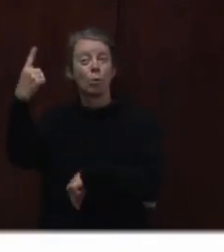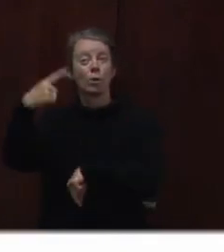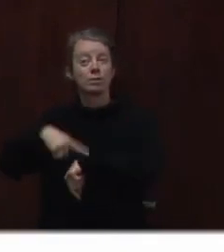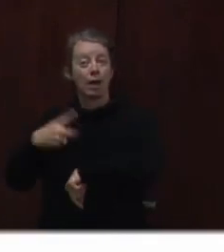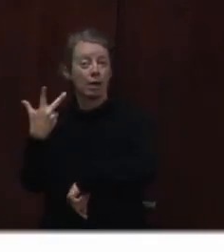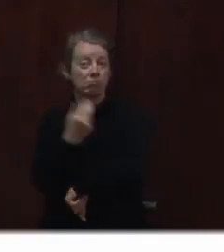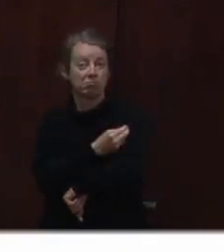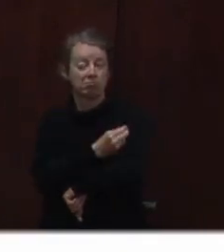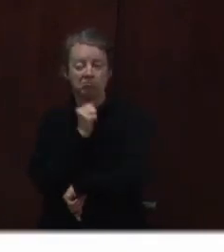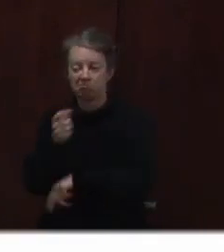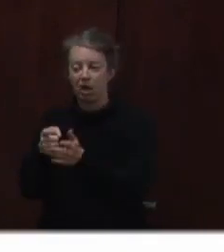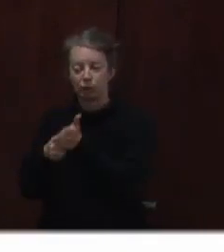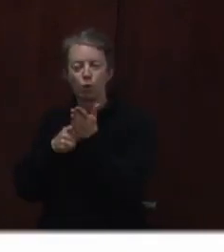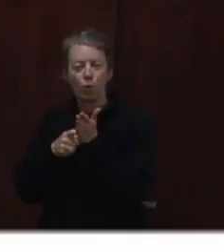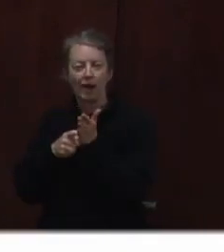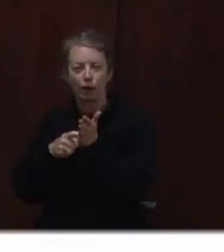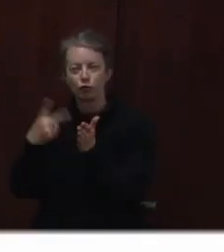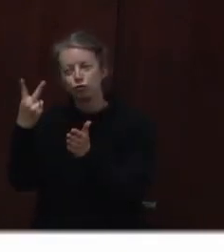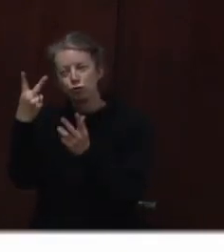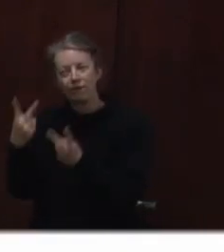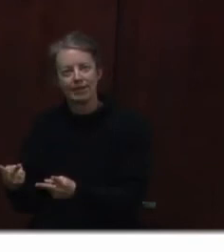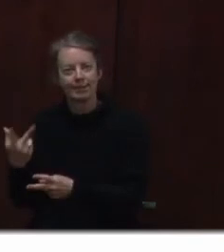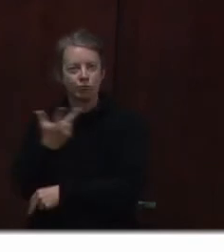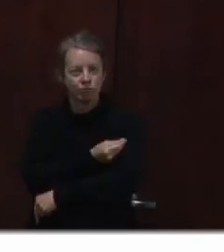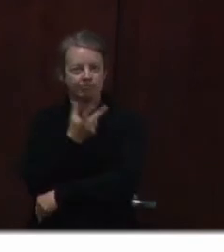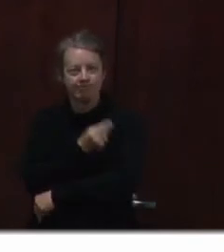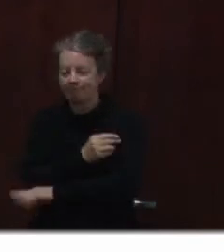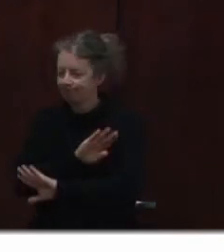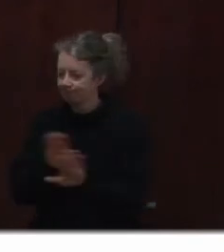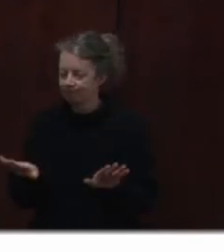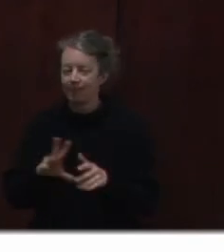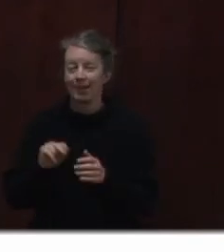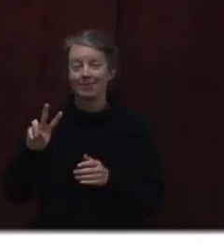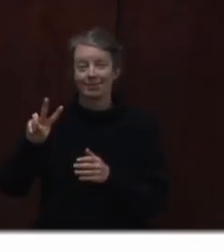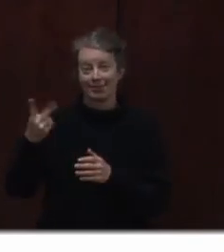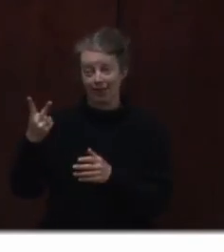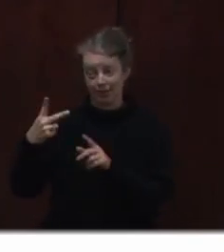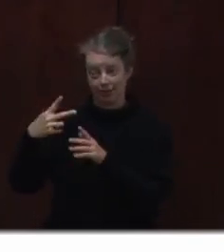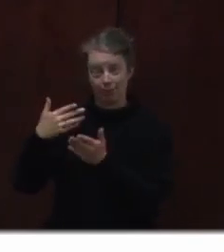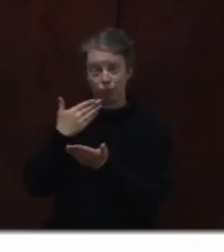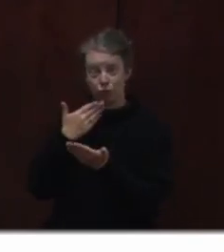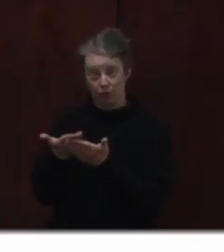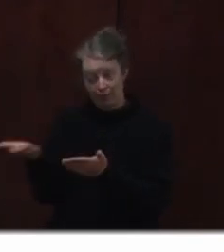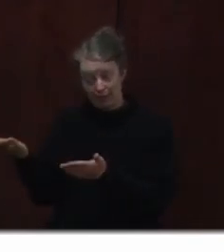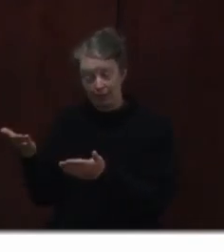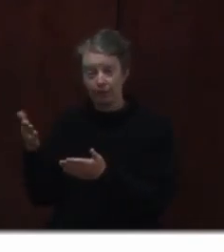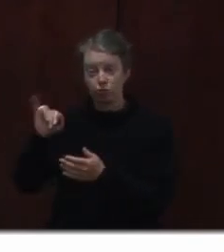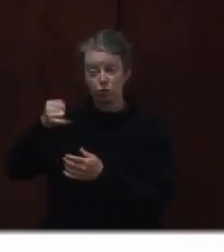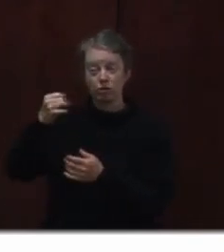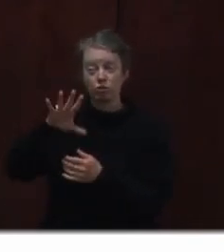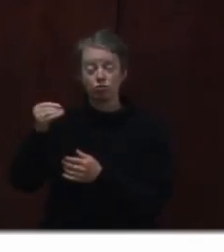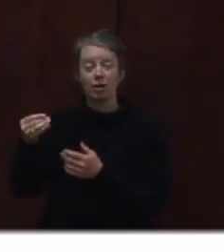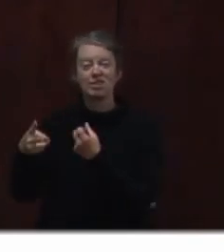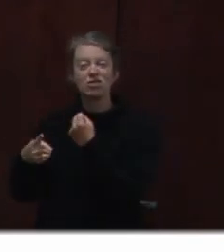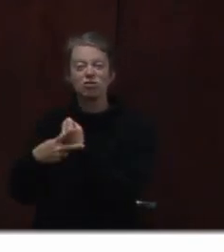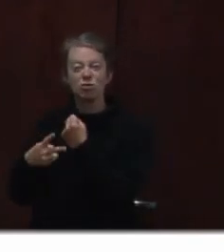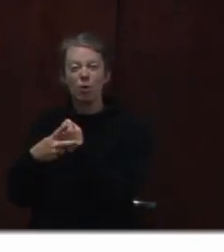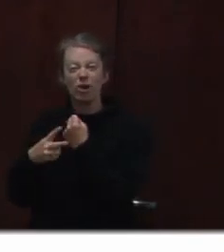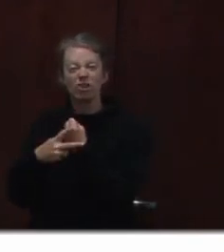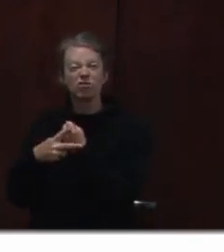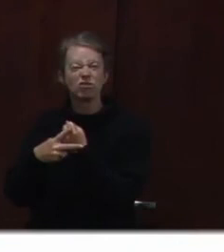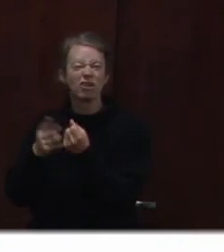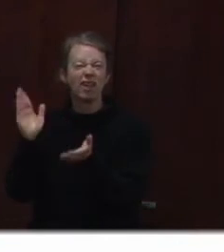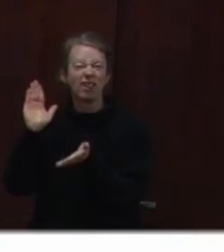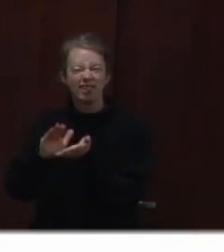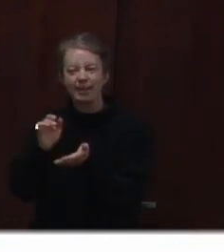back for a second shot. And number 2 is that the storage requirements are a little less stringent in terms of deep cold